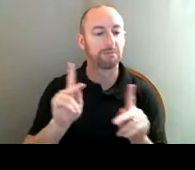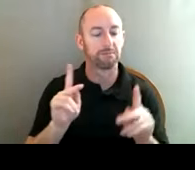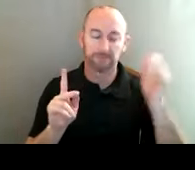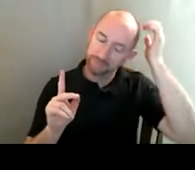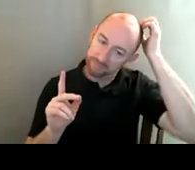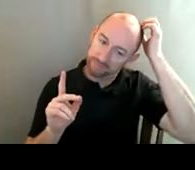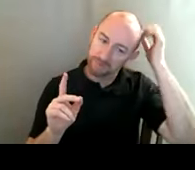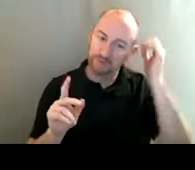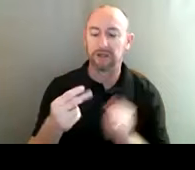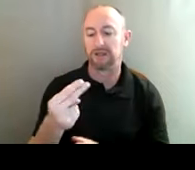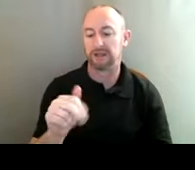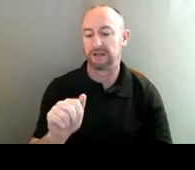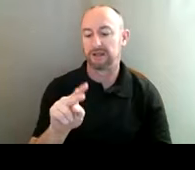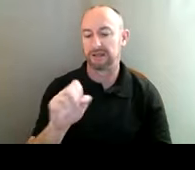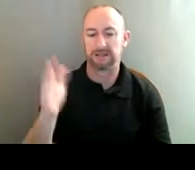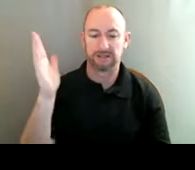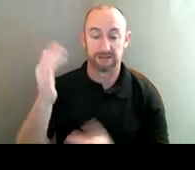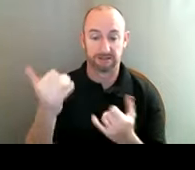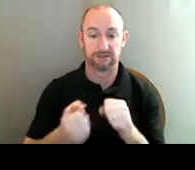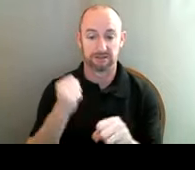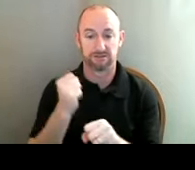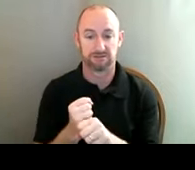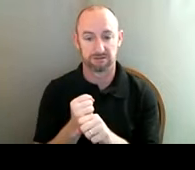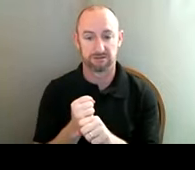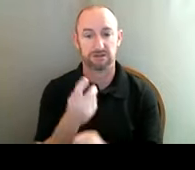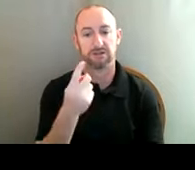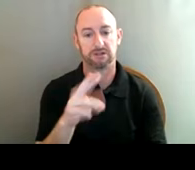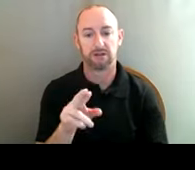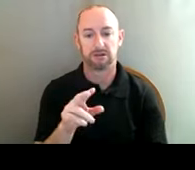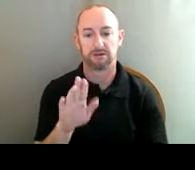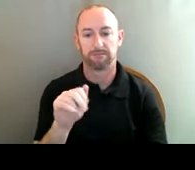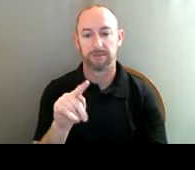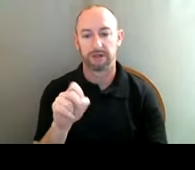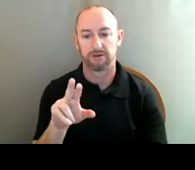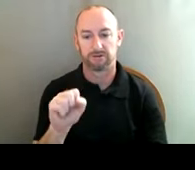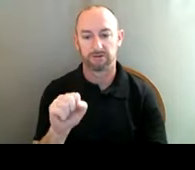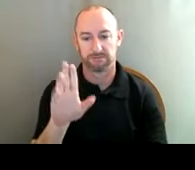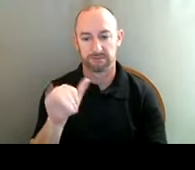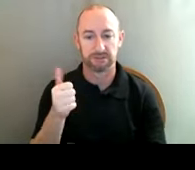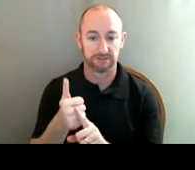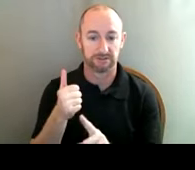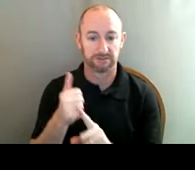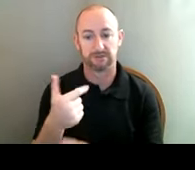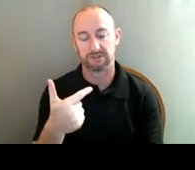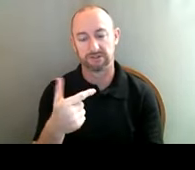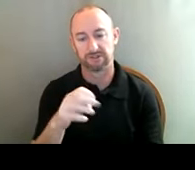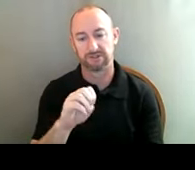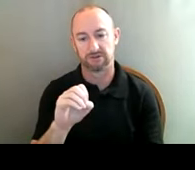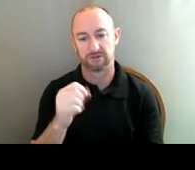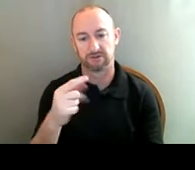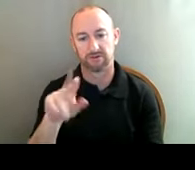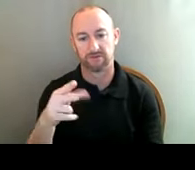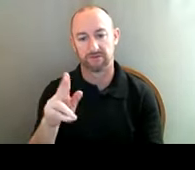give the Haney lecture. And this year is Dr. Battersby, who's actually a geographer, and her primary focus is